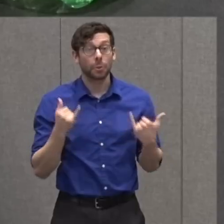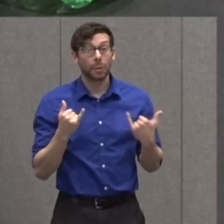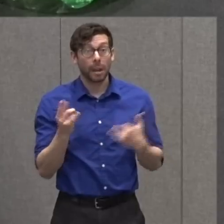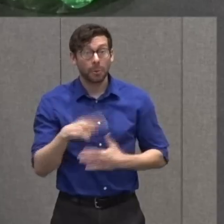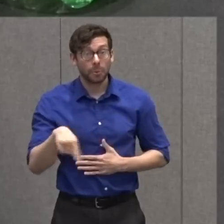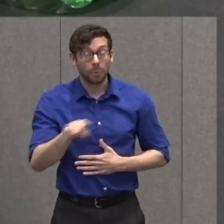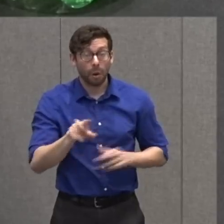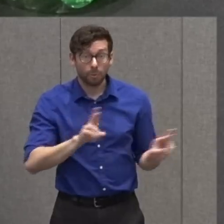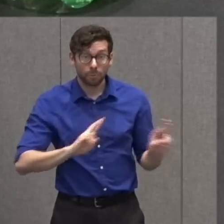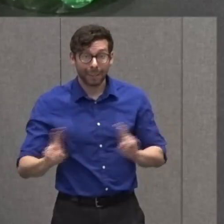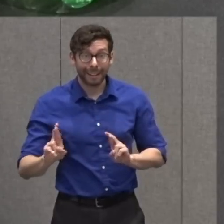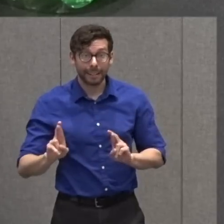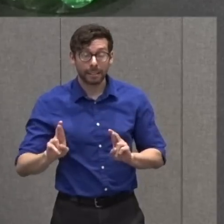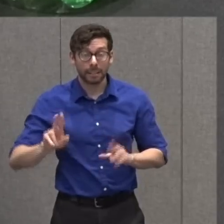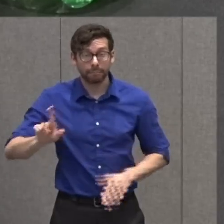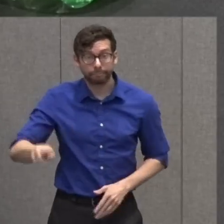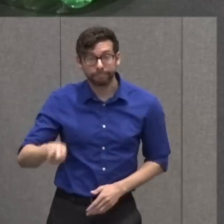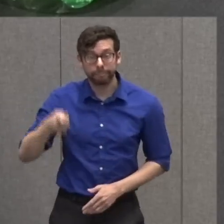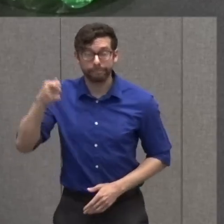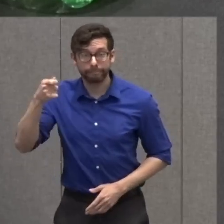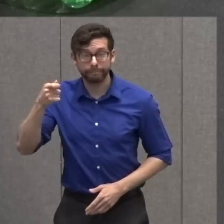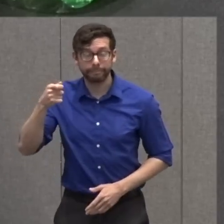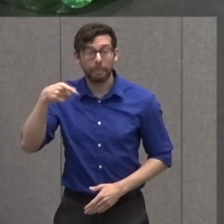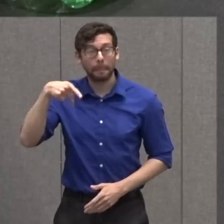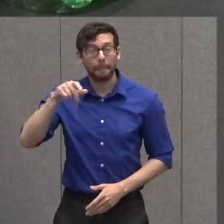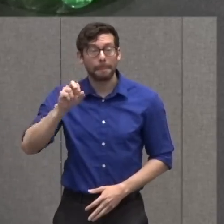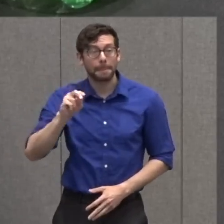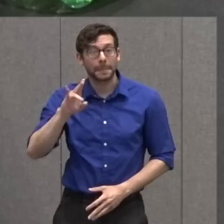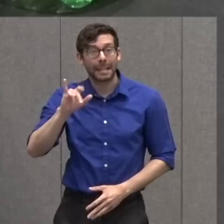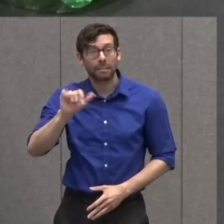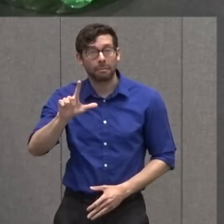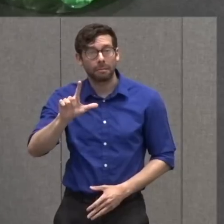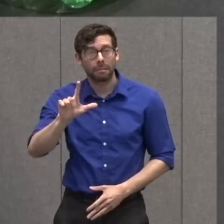and you can write what the results were too.